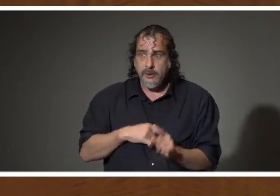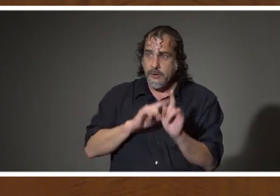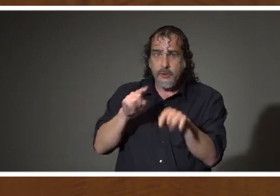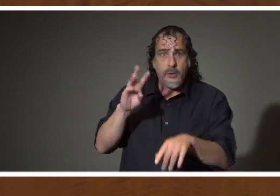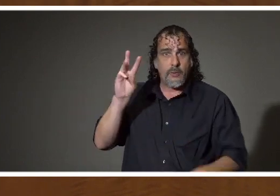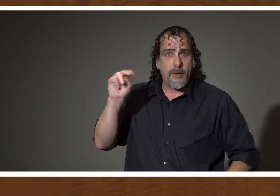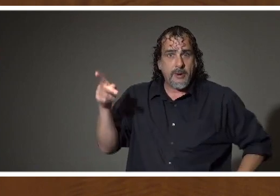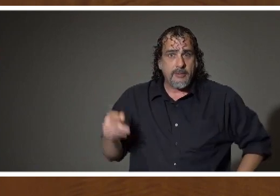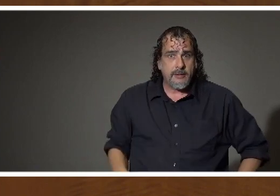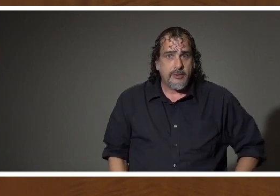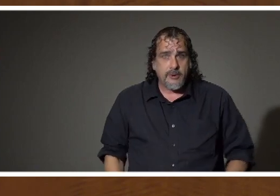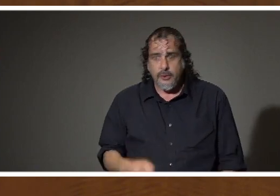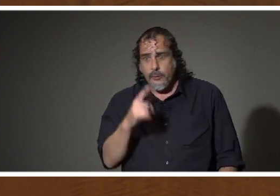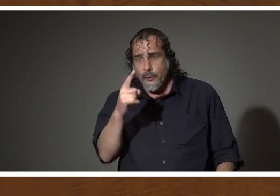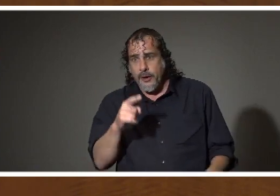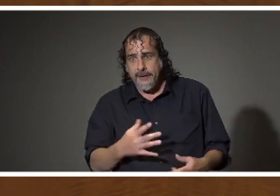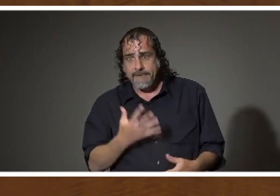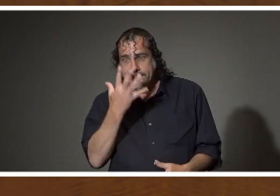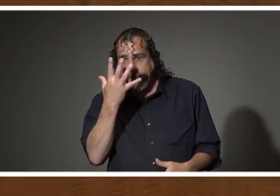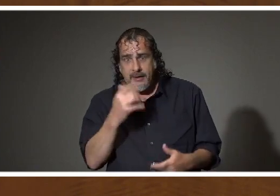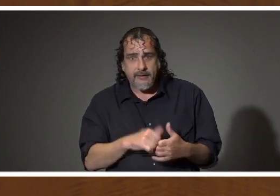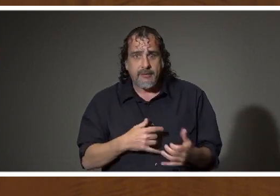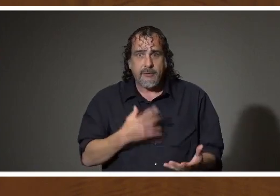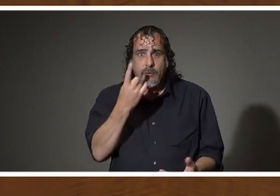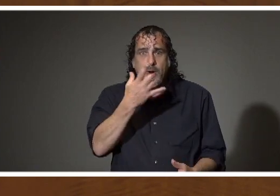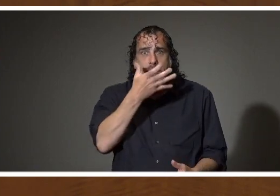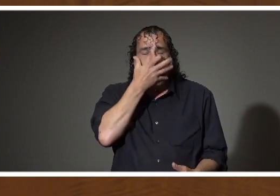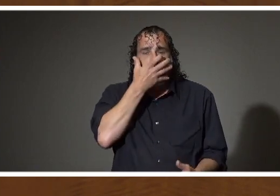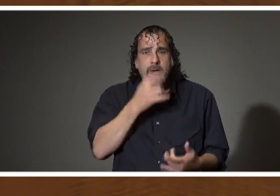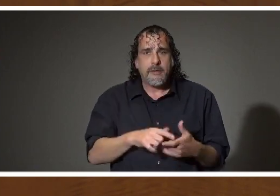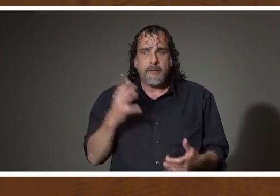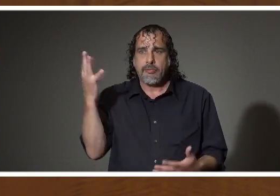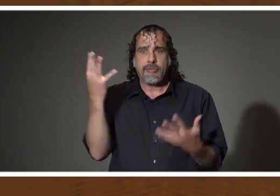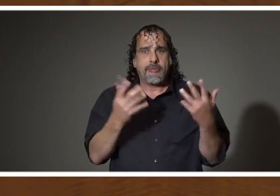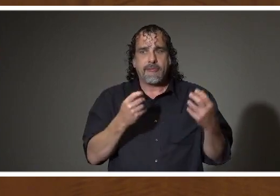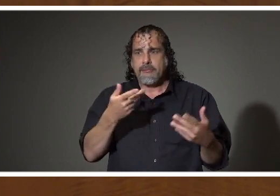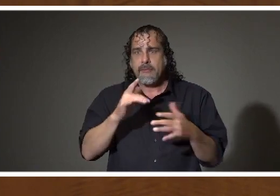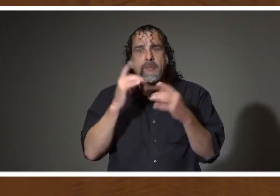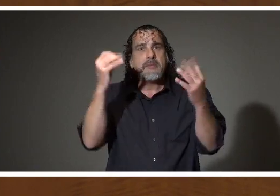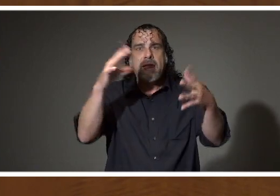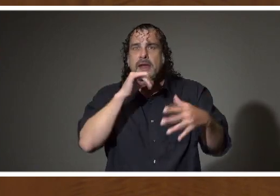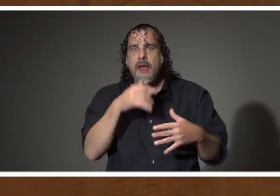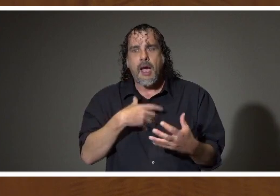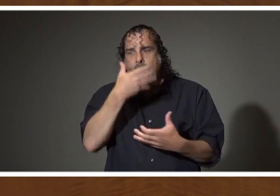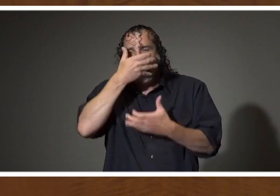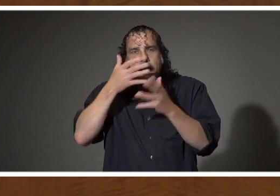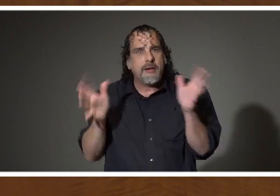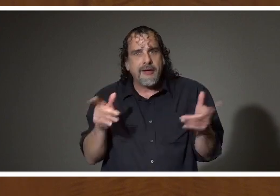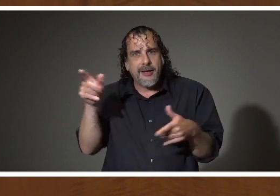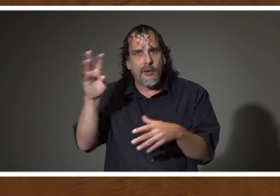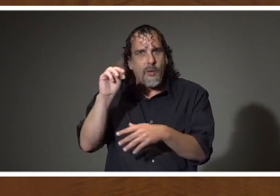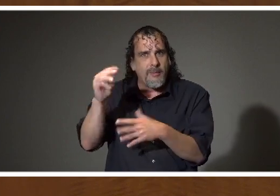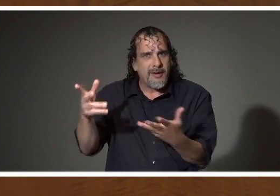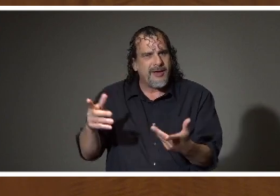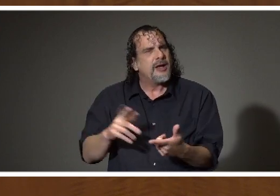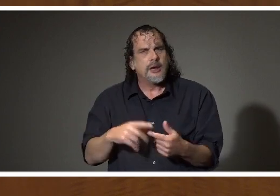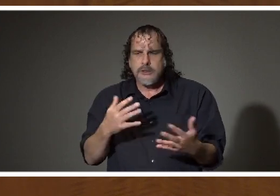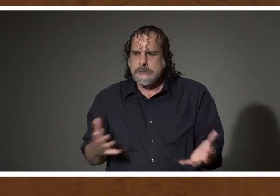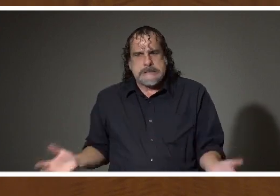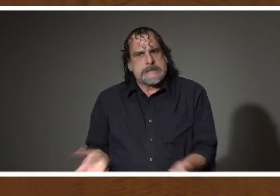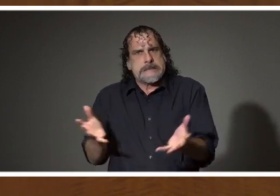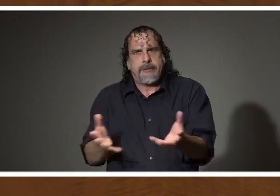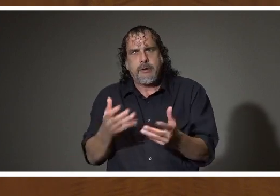maybe 1 in 5 or 2 in 5 Mississippians are wearing a mask. And so I think That's something that we want to continue to